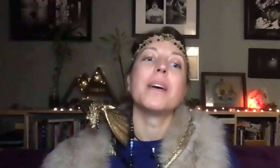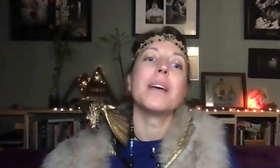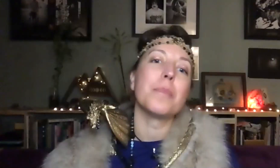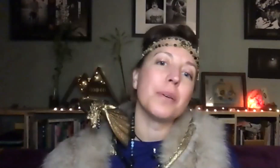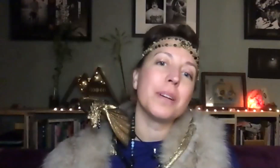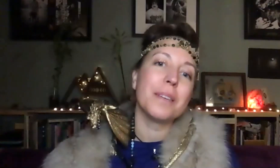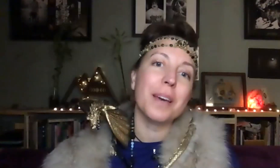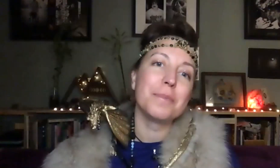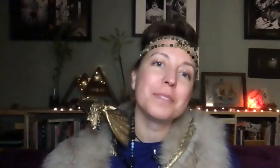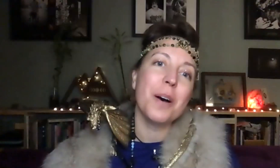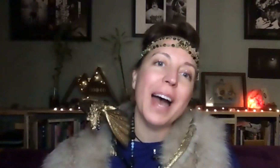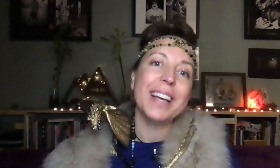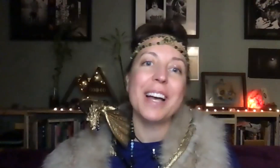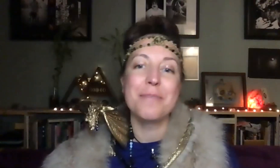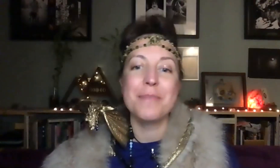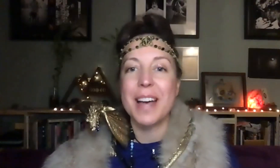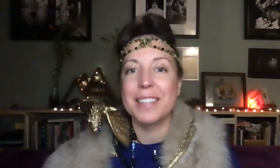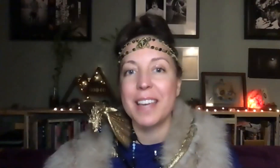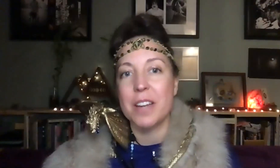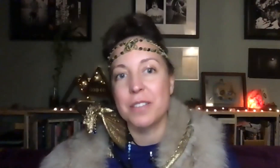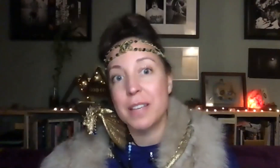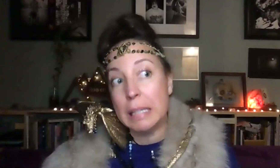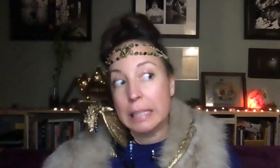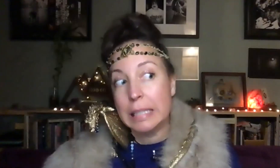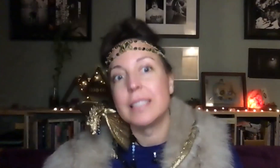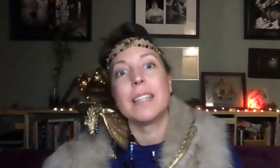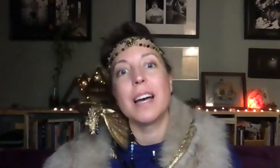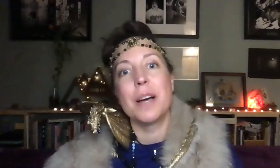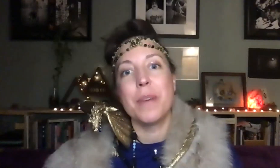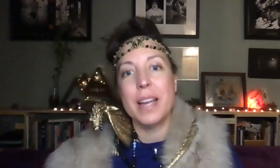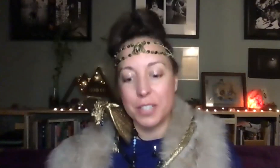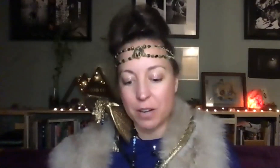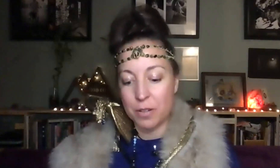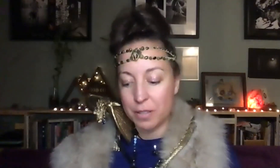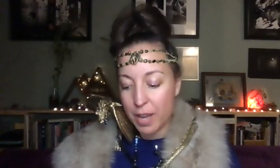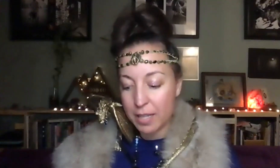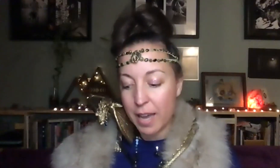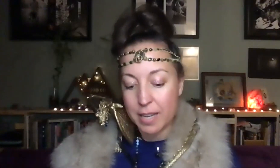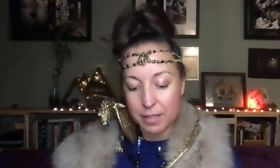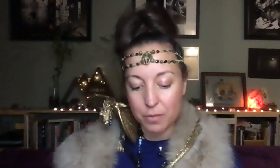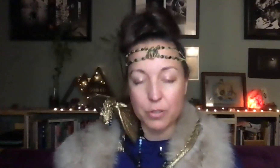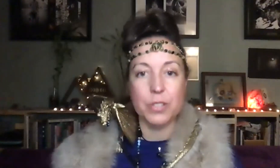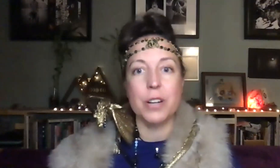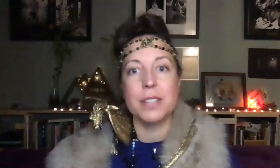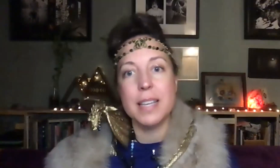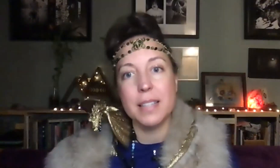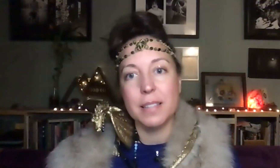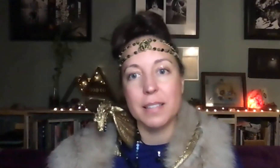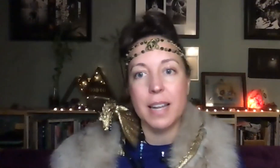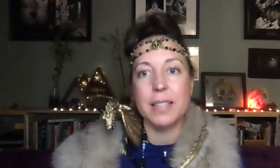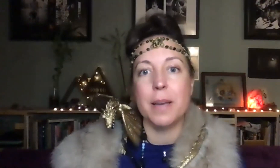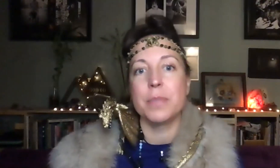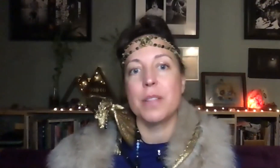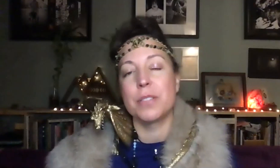Am I going? I'm going. Okay. So hi, I'm Galactic Ashley. I channel divine guidance for star